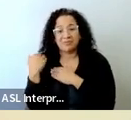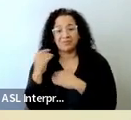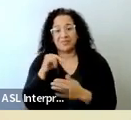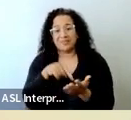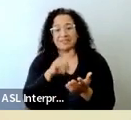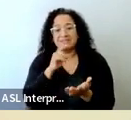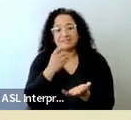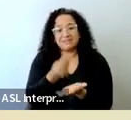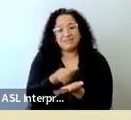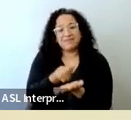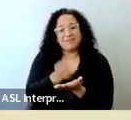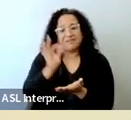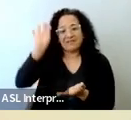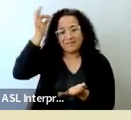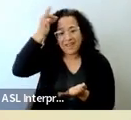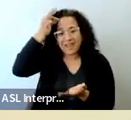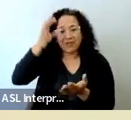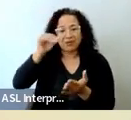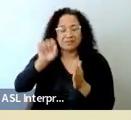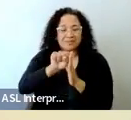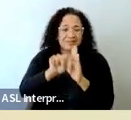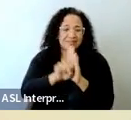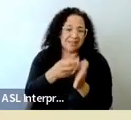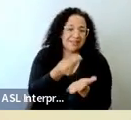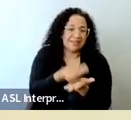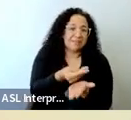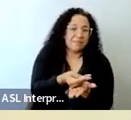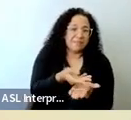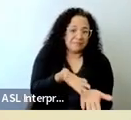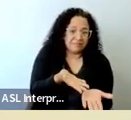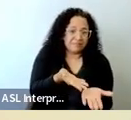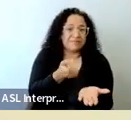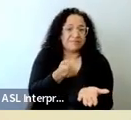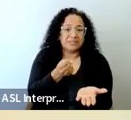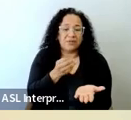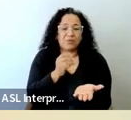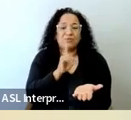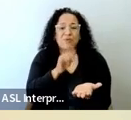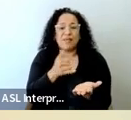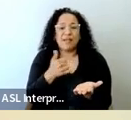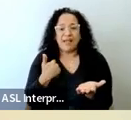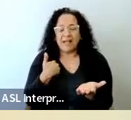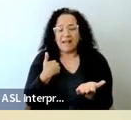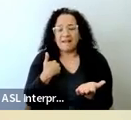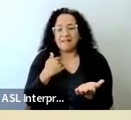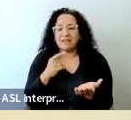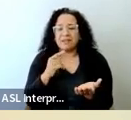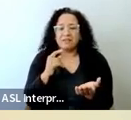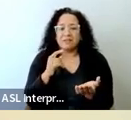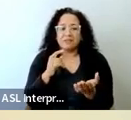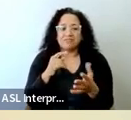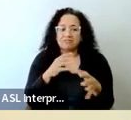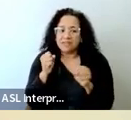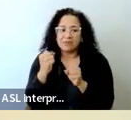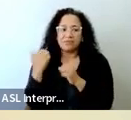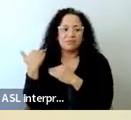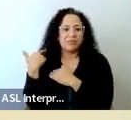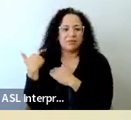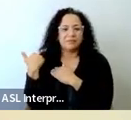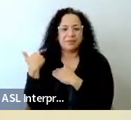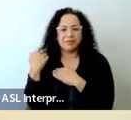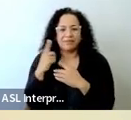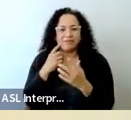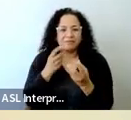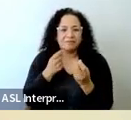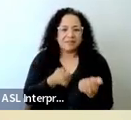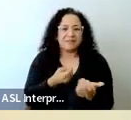dollars. These are federal and state dollars. And so really having to take responsibility for